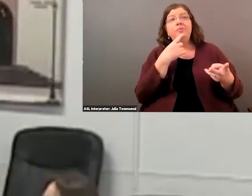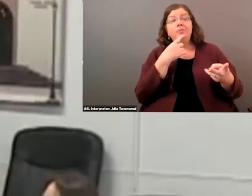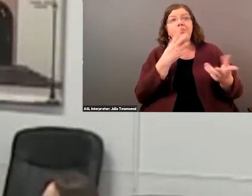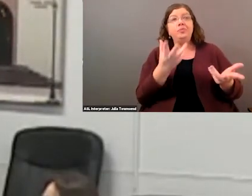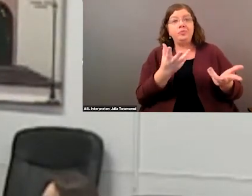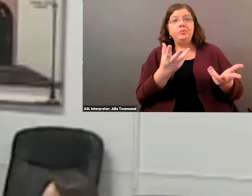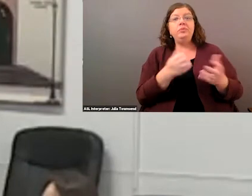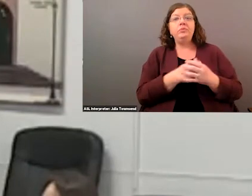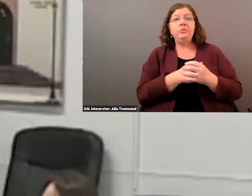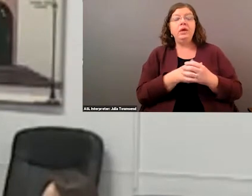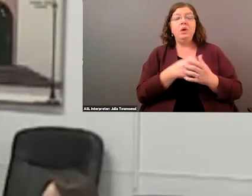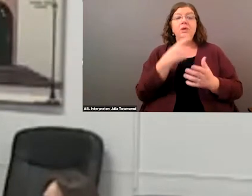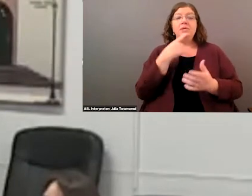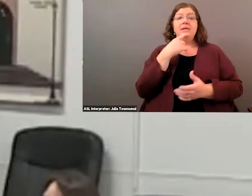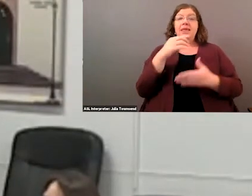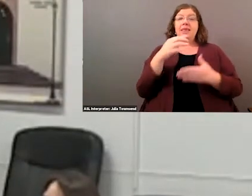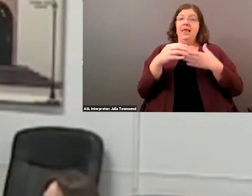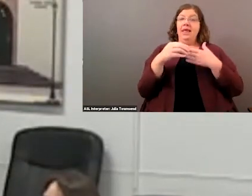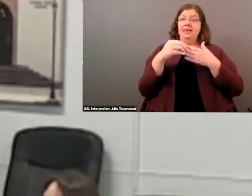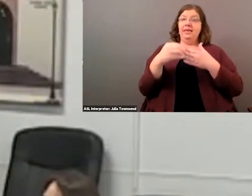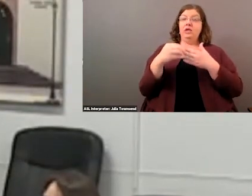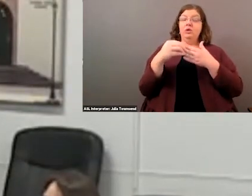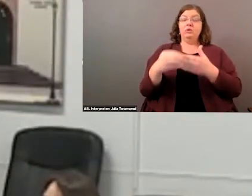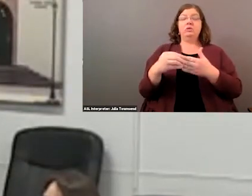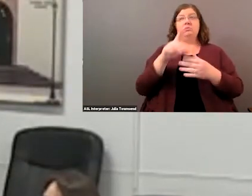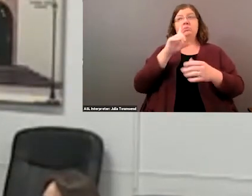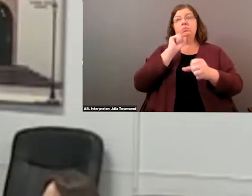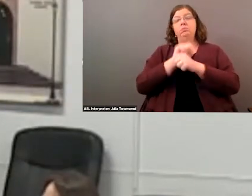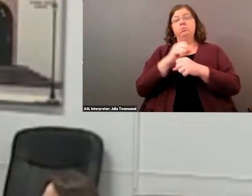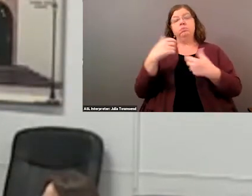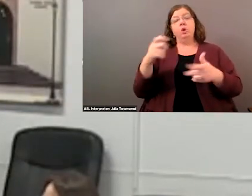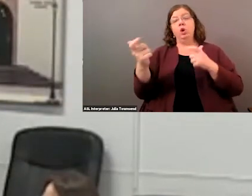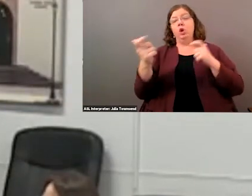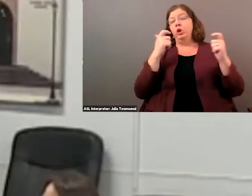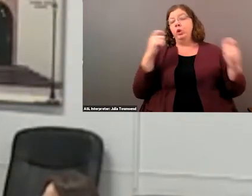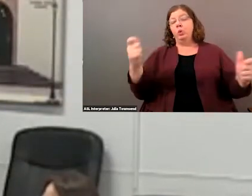profound impact on the classroom and what happens in the classroom. This is